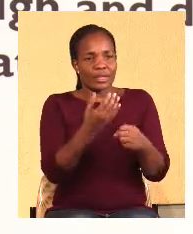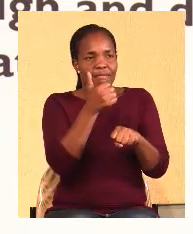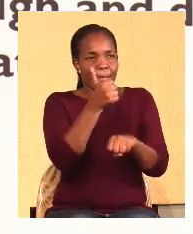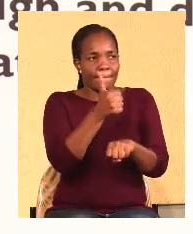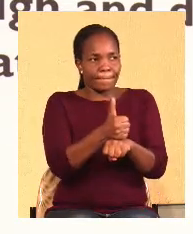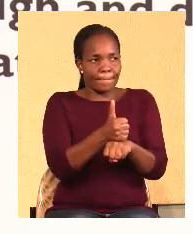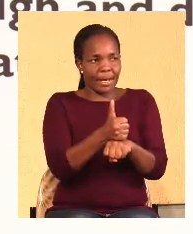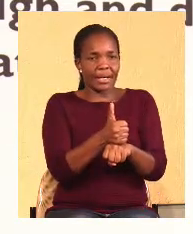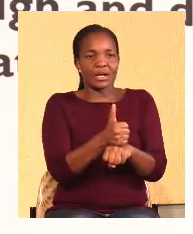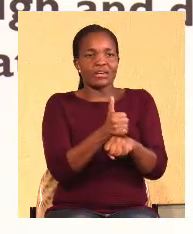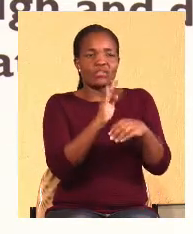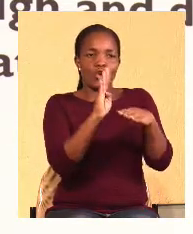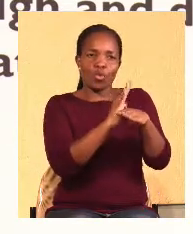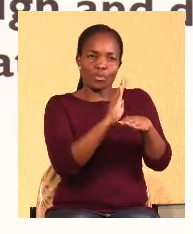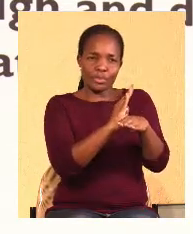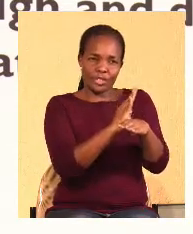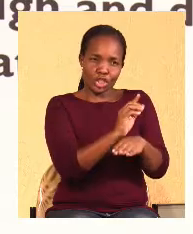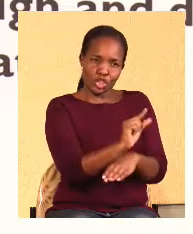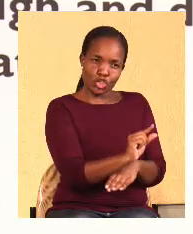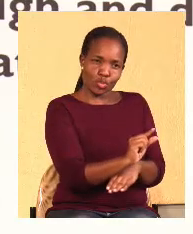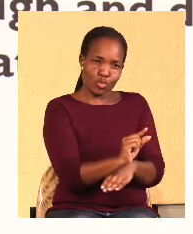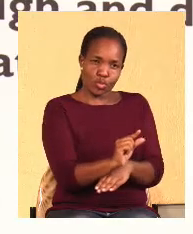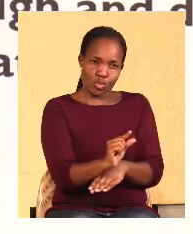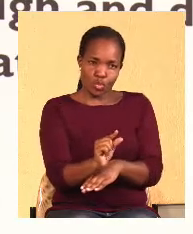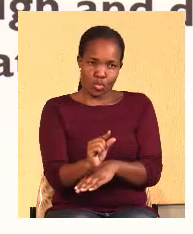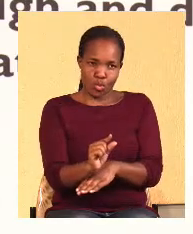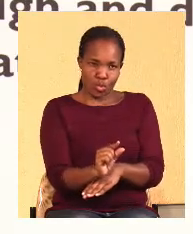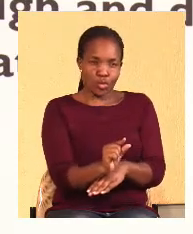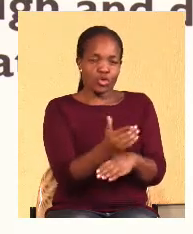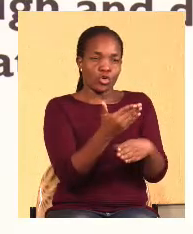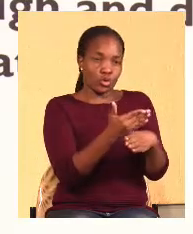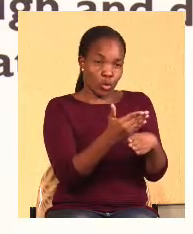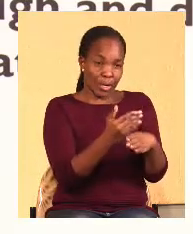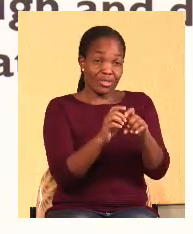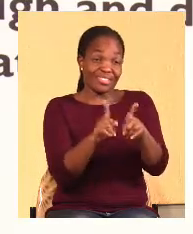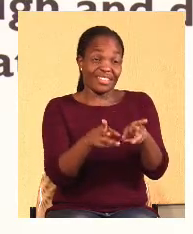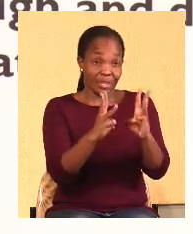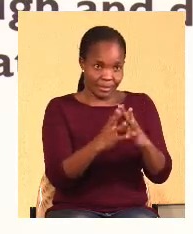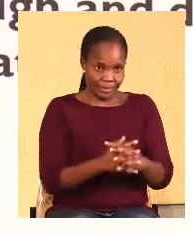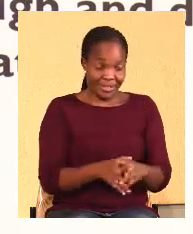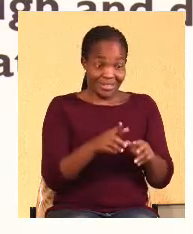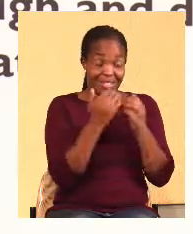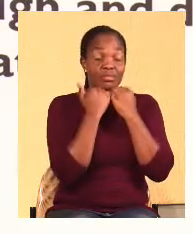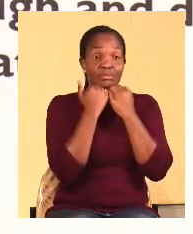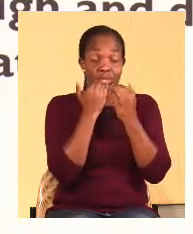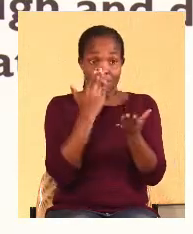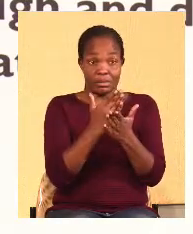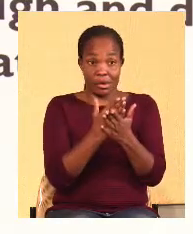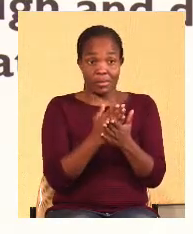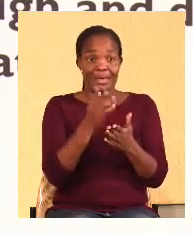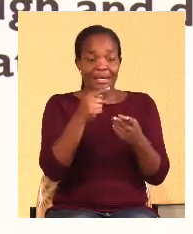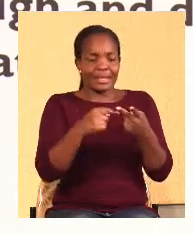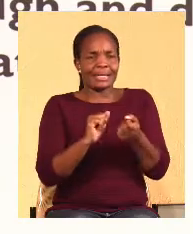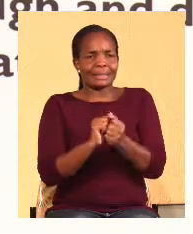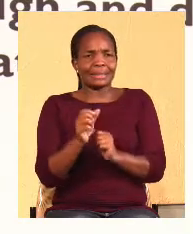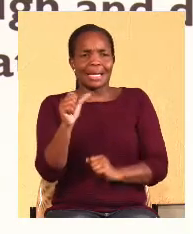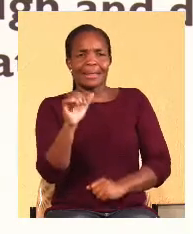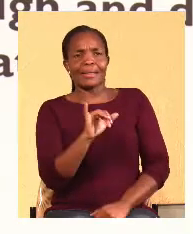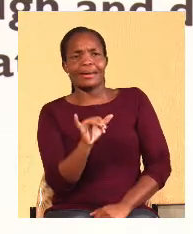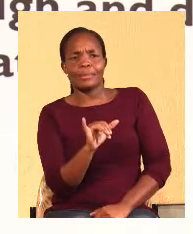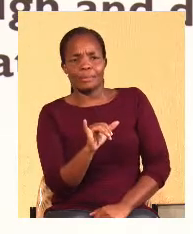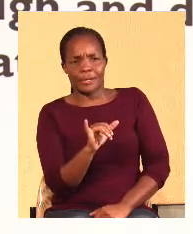for informal trading and open markets. And I think that's an important change for us. We've also made some